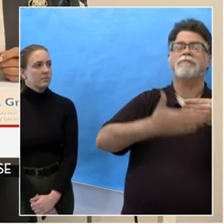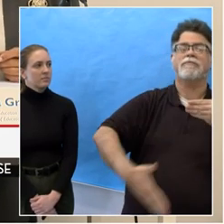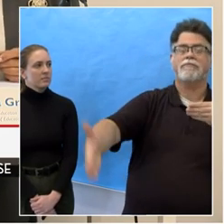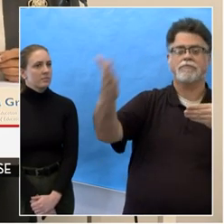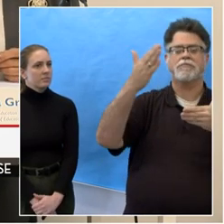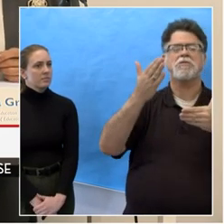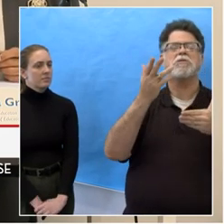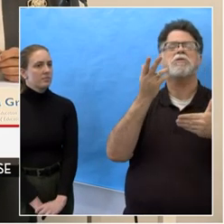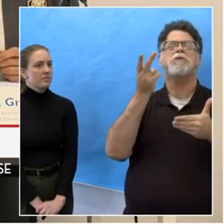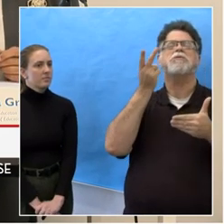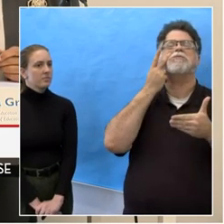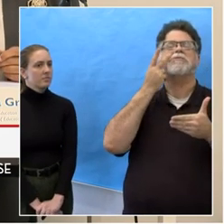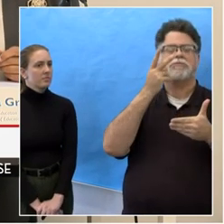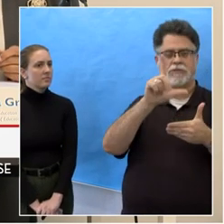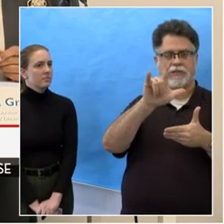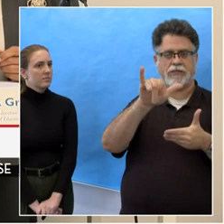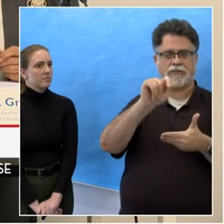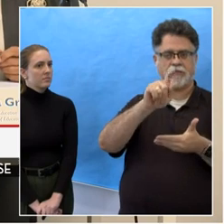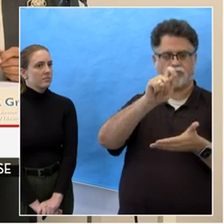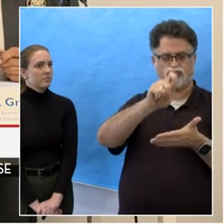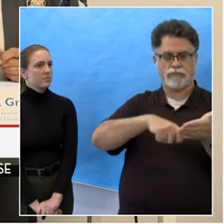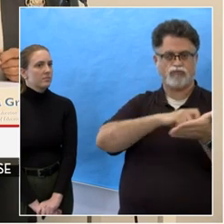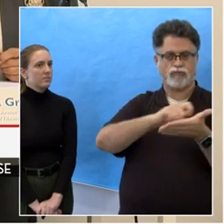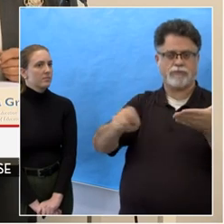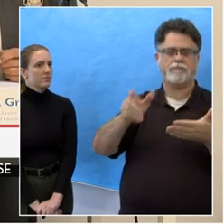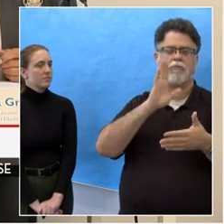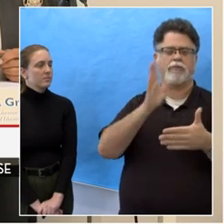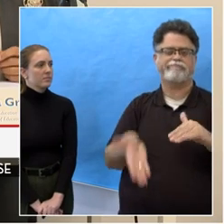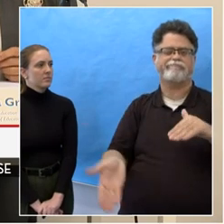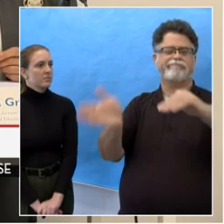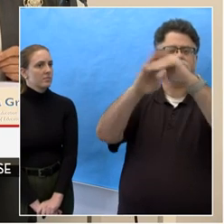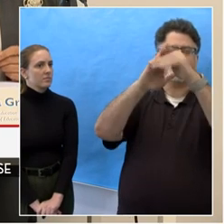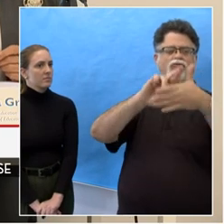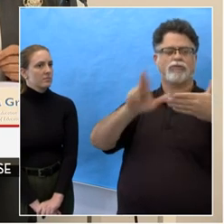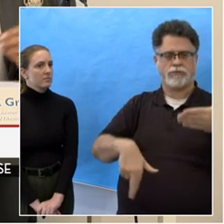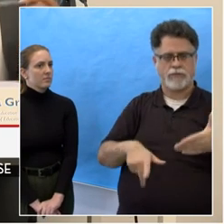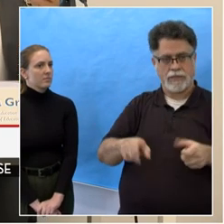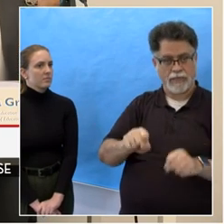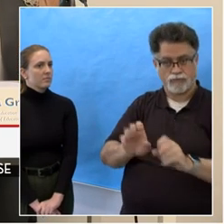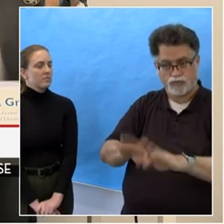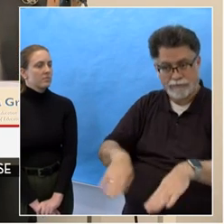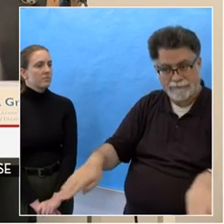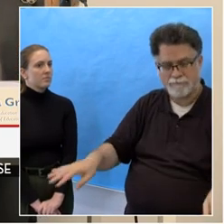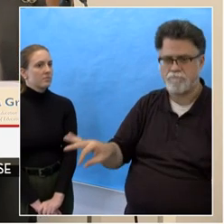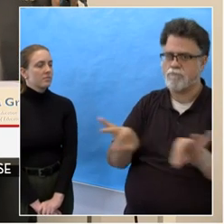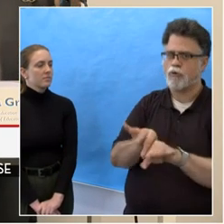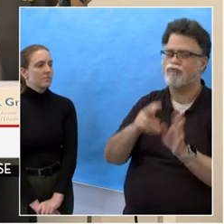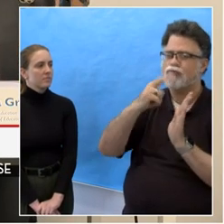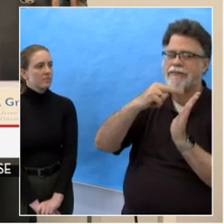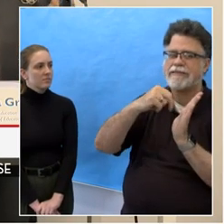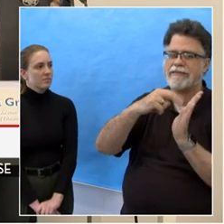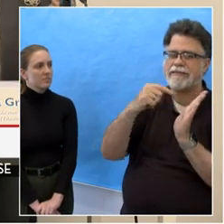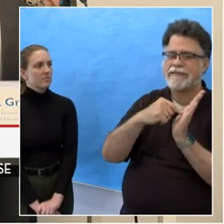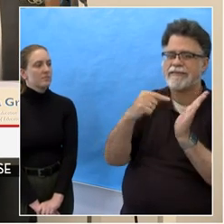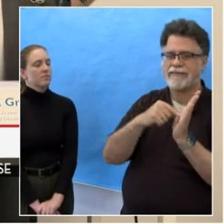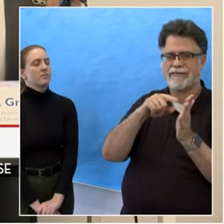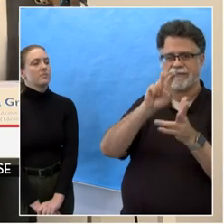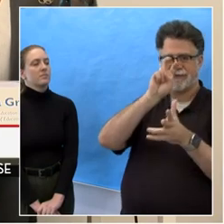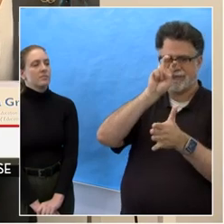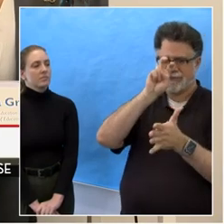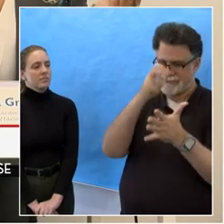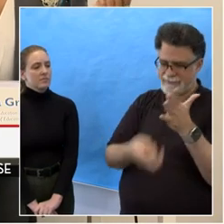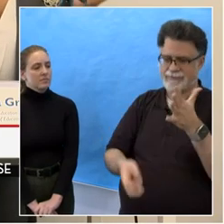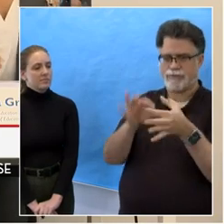more children knowing how to read, falling in love with reading. It really has to be that. I want